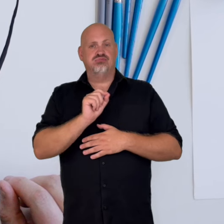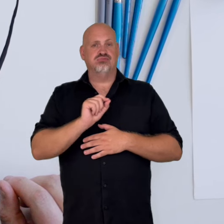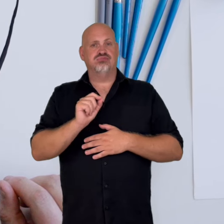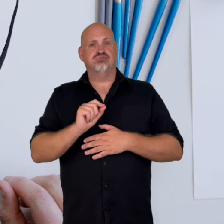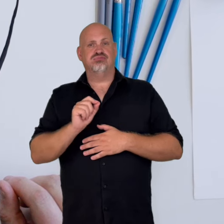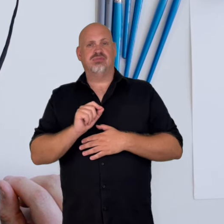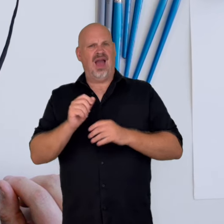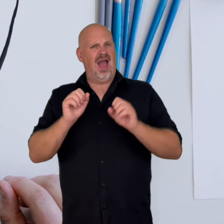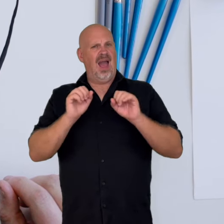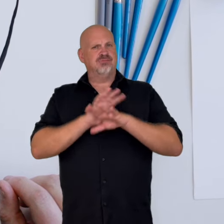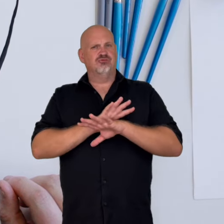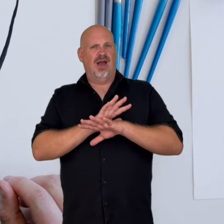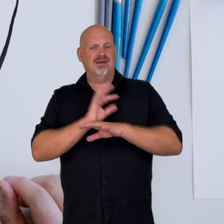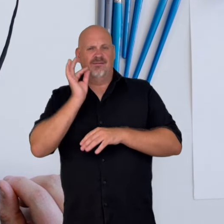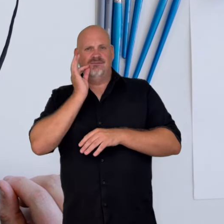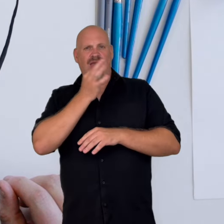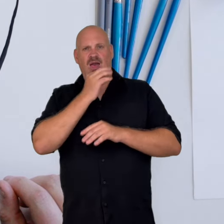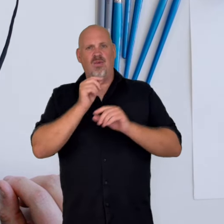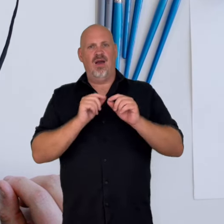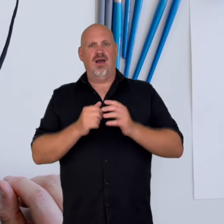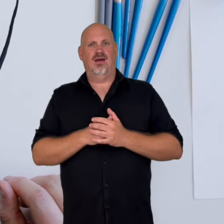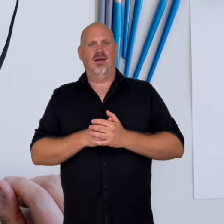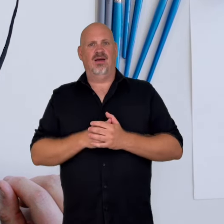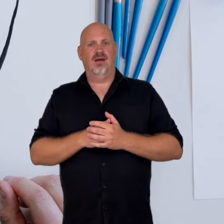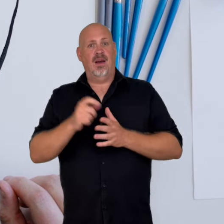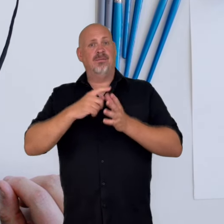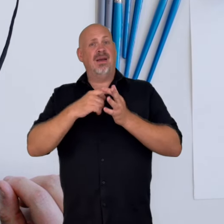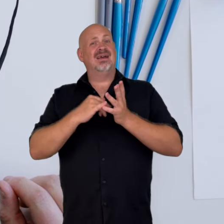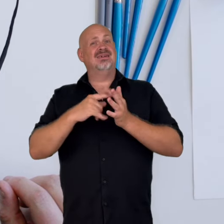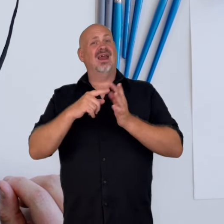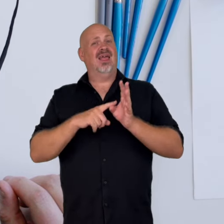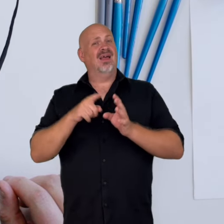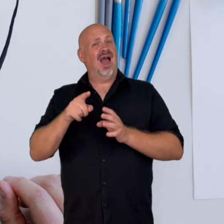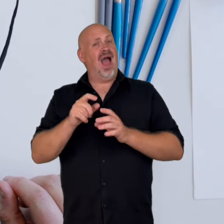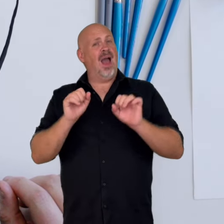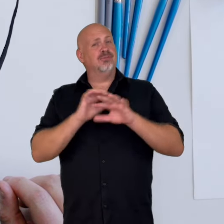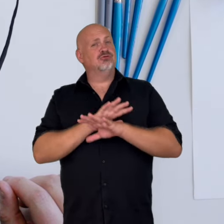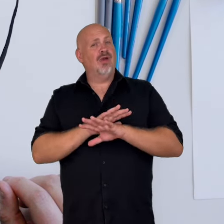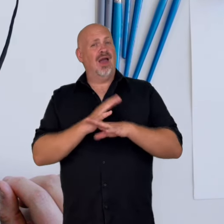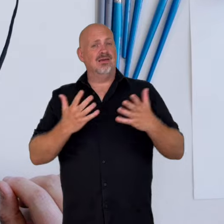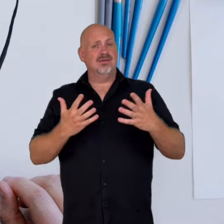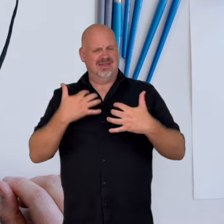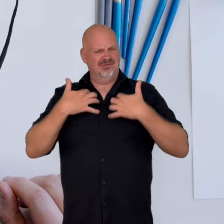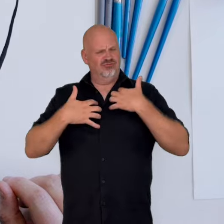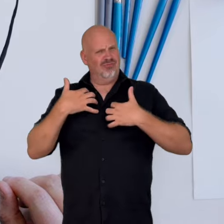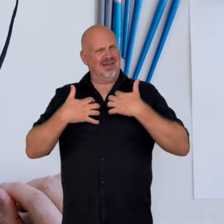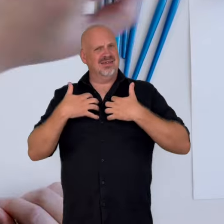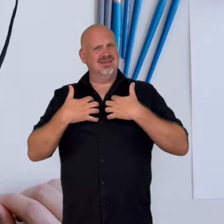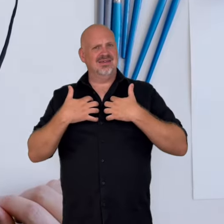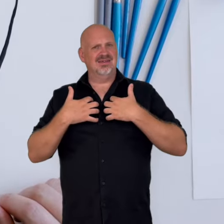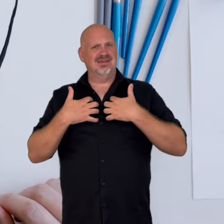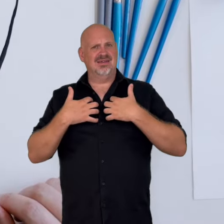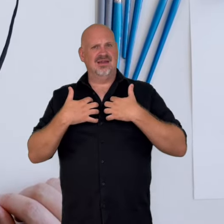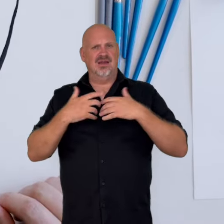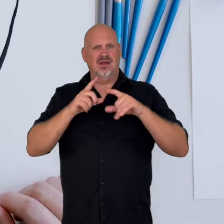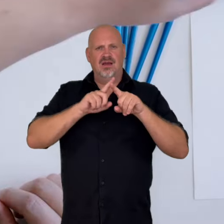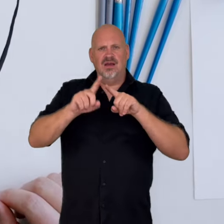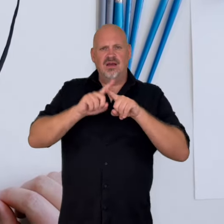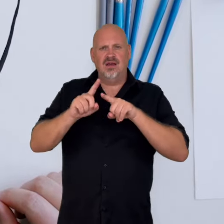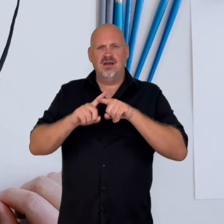So thinking about little leaves, and you can develop it as you go along. And there's something about the kind of rhythm of doing these, I think, is